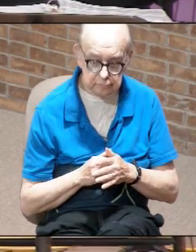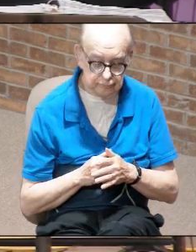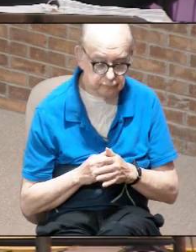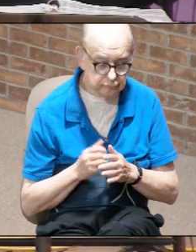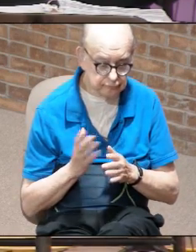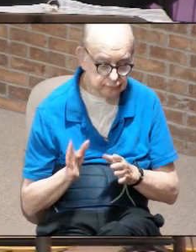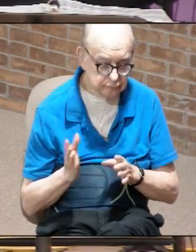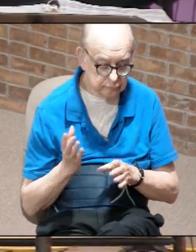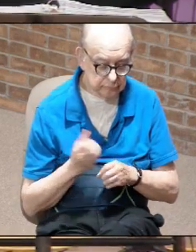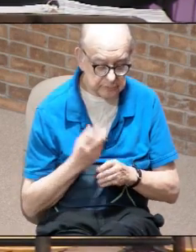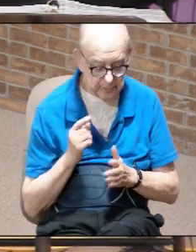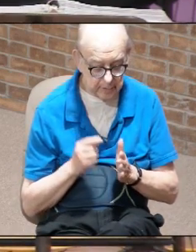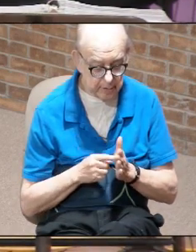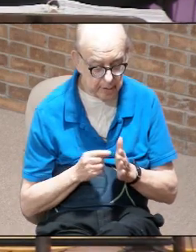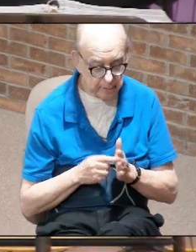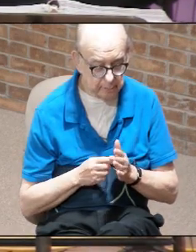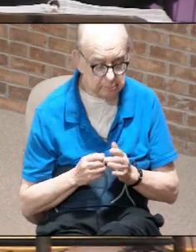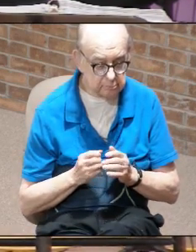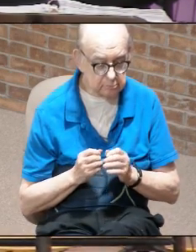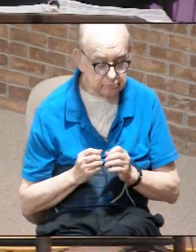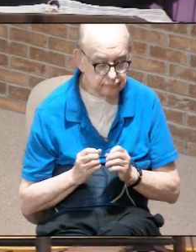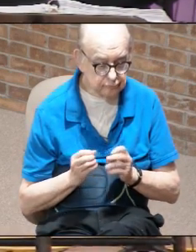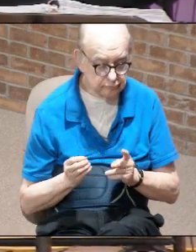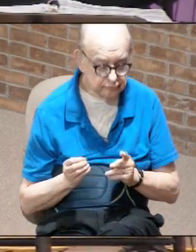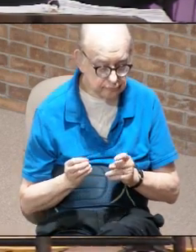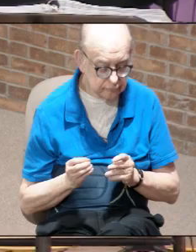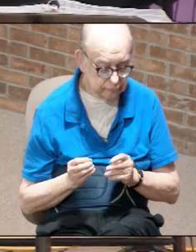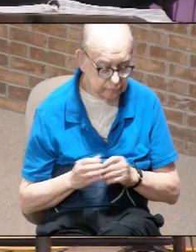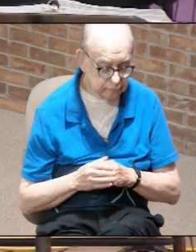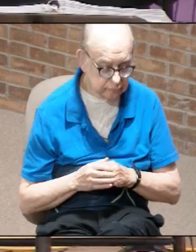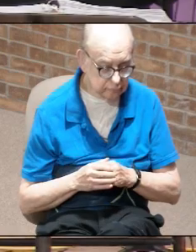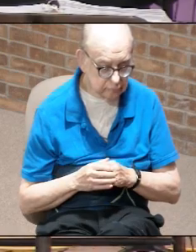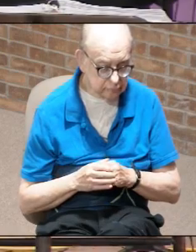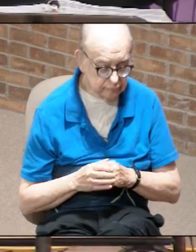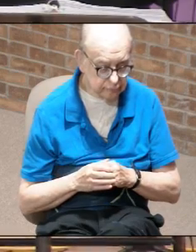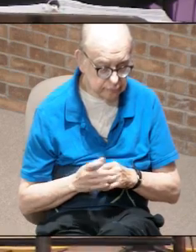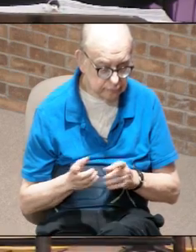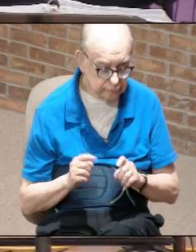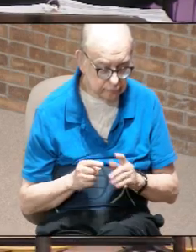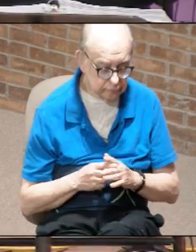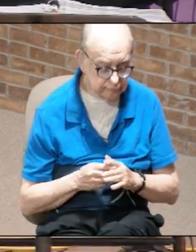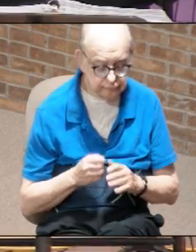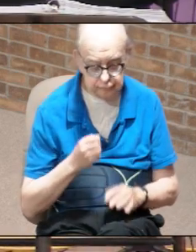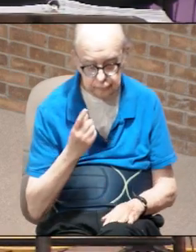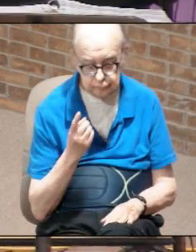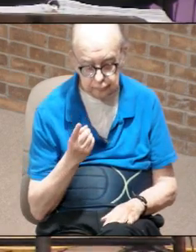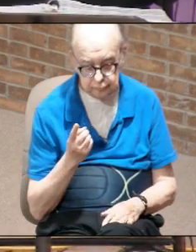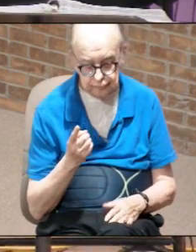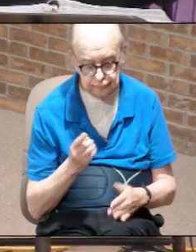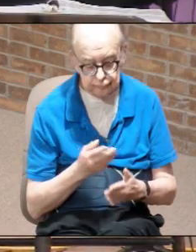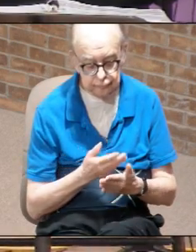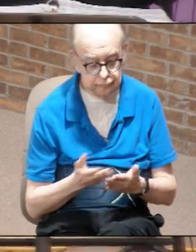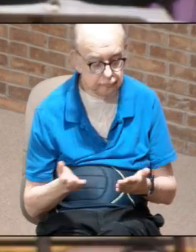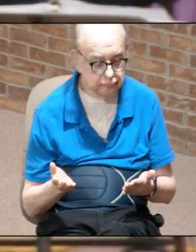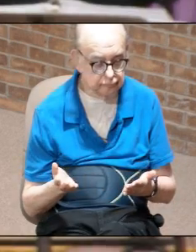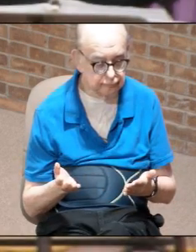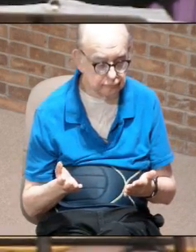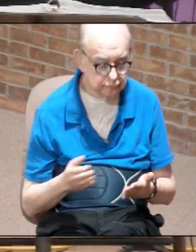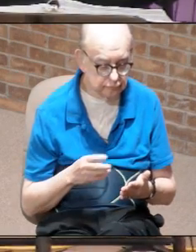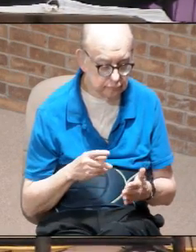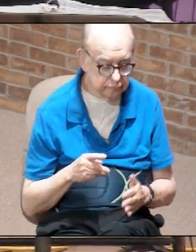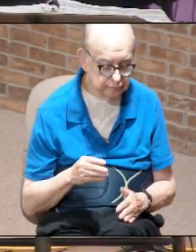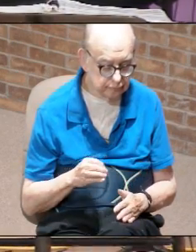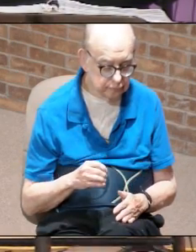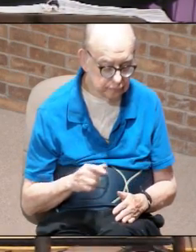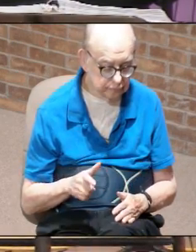I never get out of that, okay? So, when we begin to understand these things, Paul